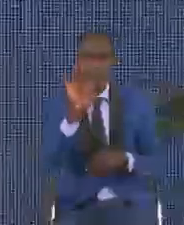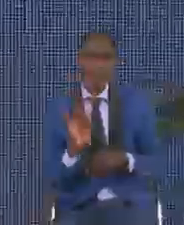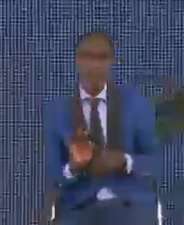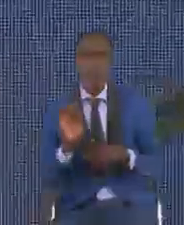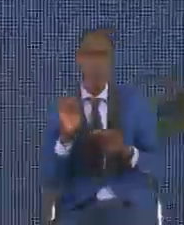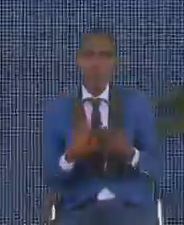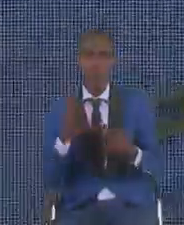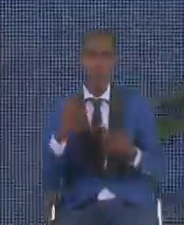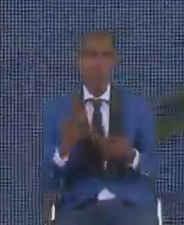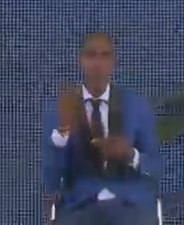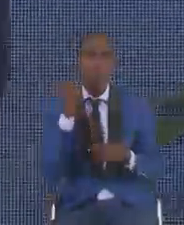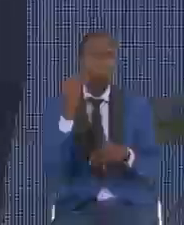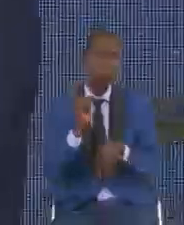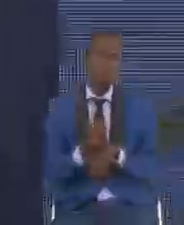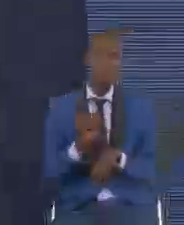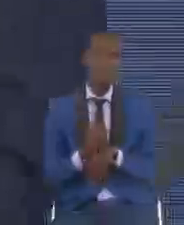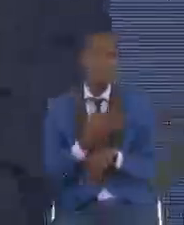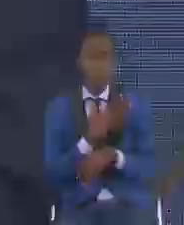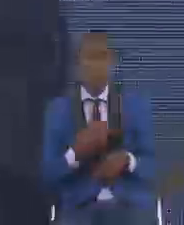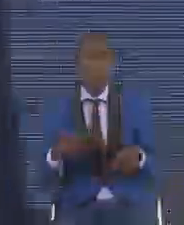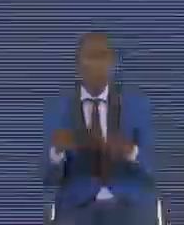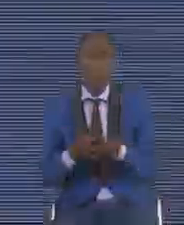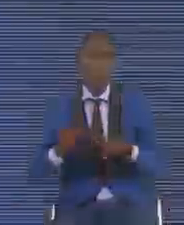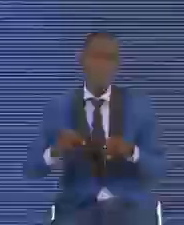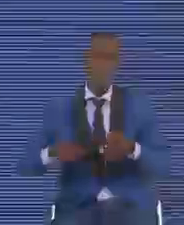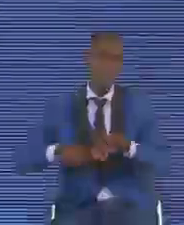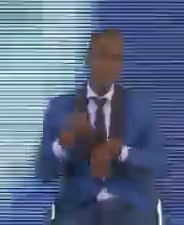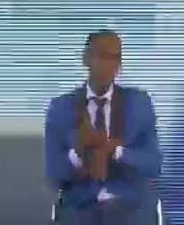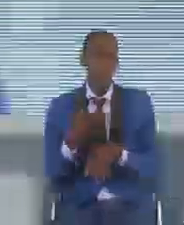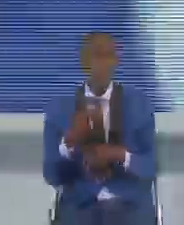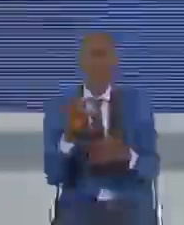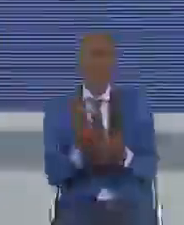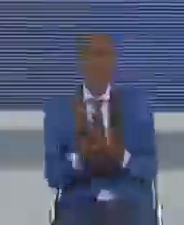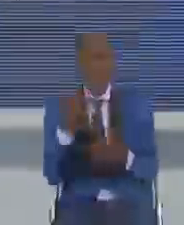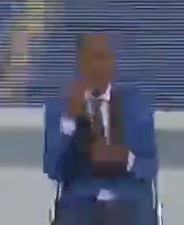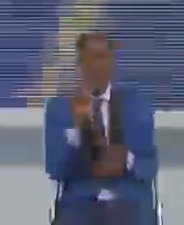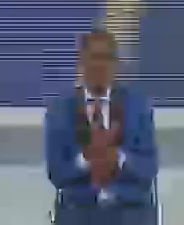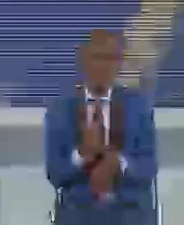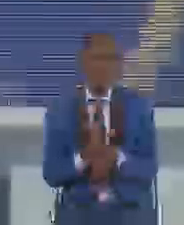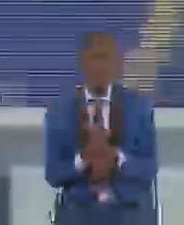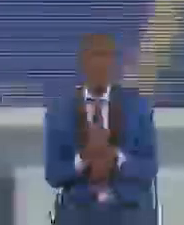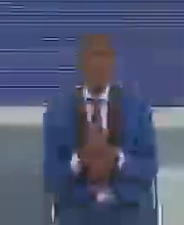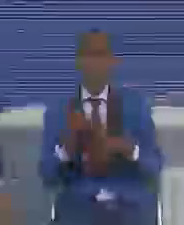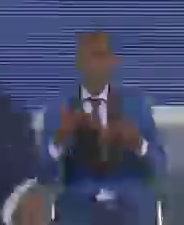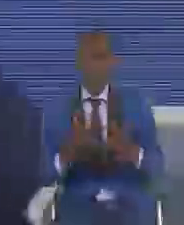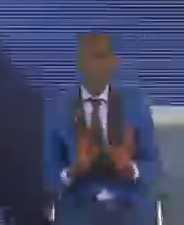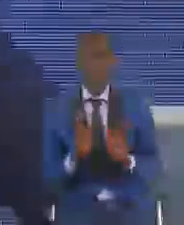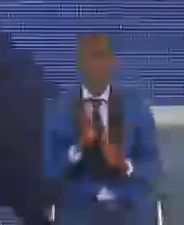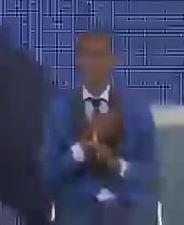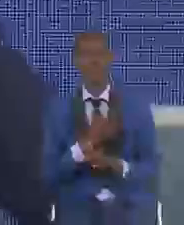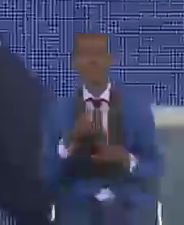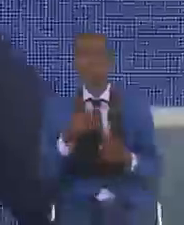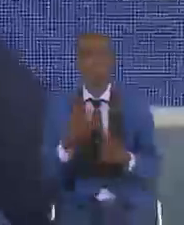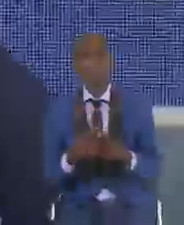assigned ministry, and there's the affirmation of that assigned ministry. Let us then